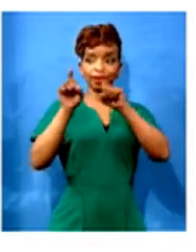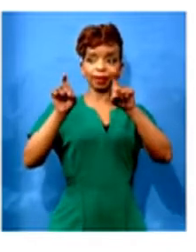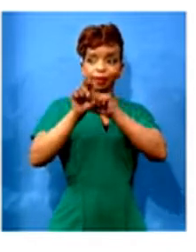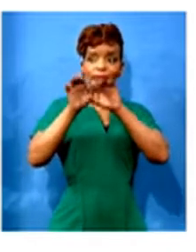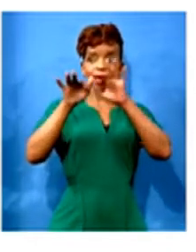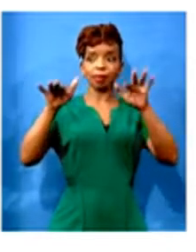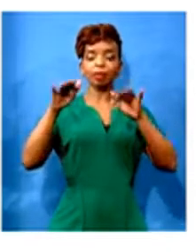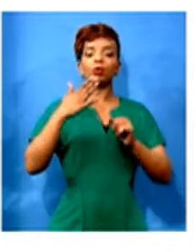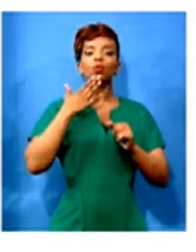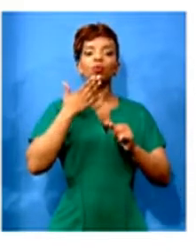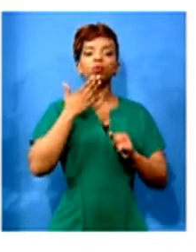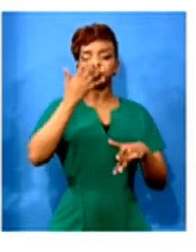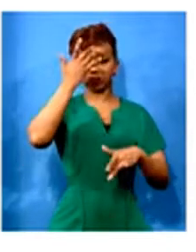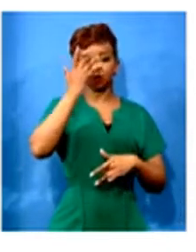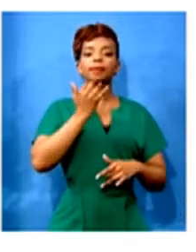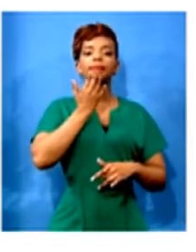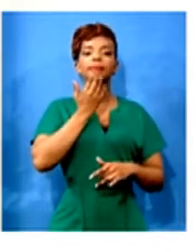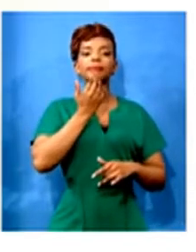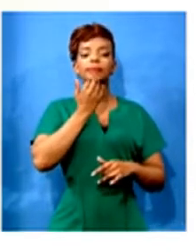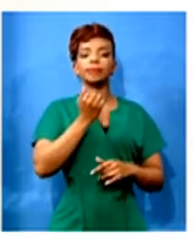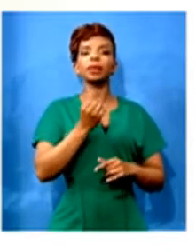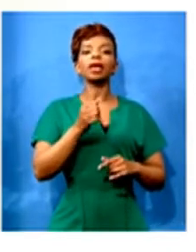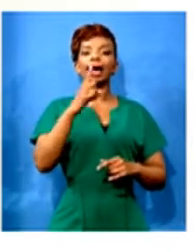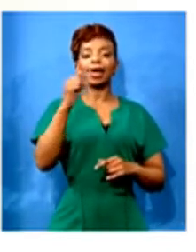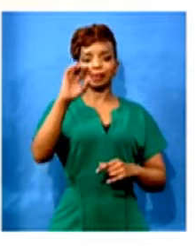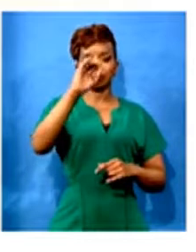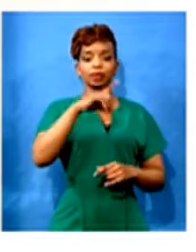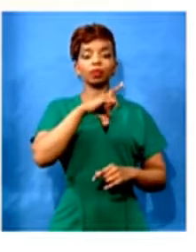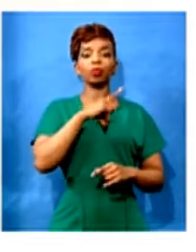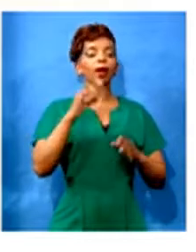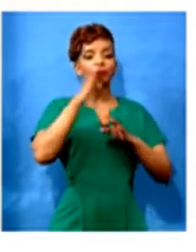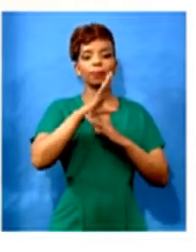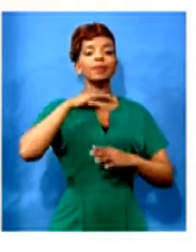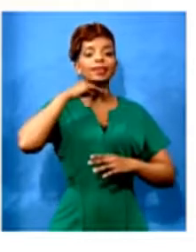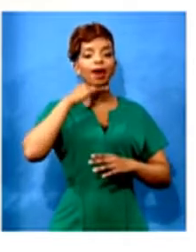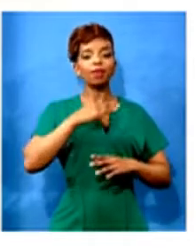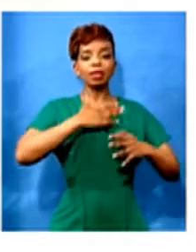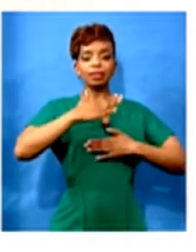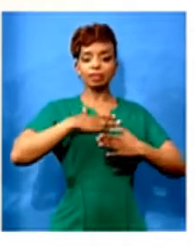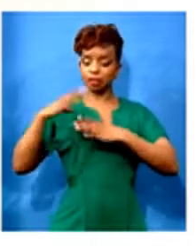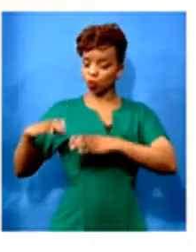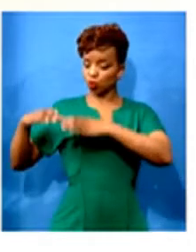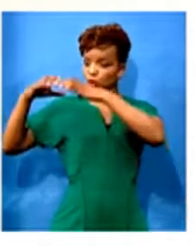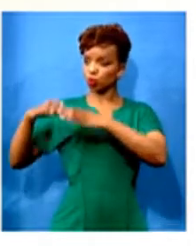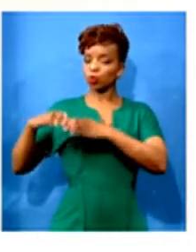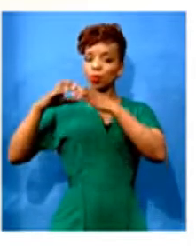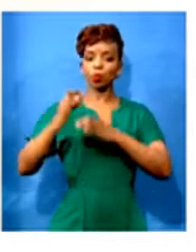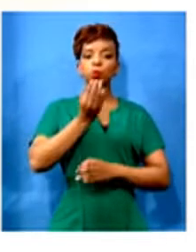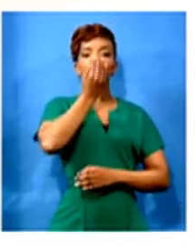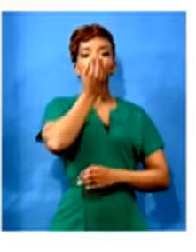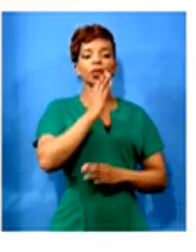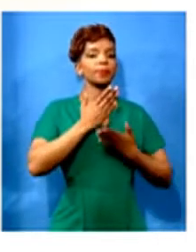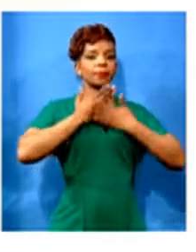is because there aren't enough oxygen tanks to cater to these patients. She even said that patients have